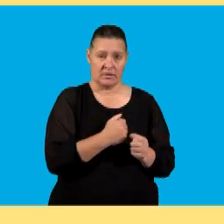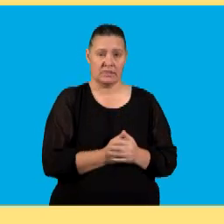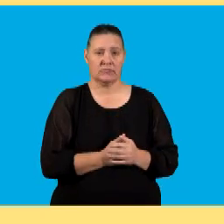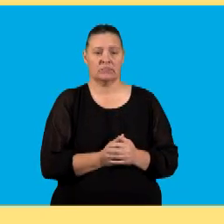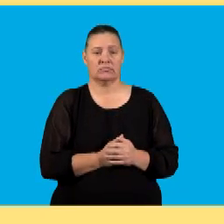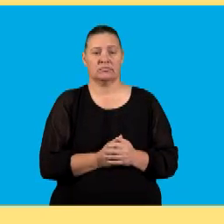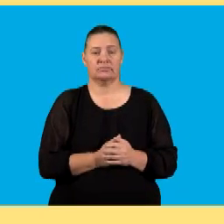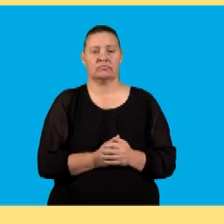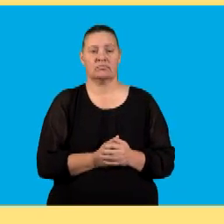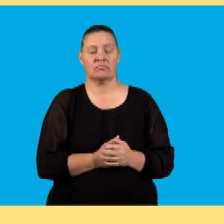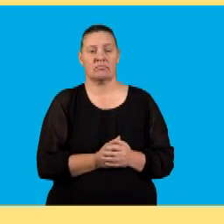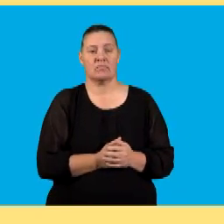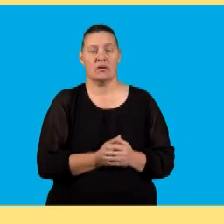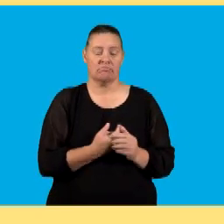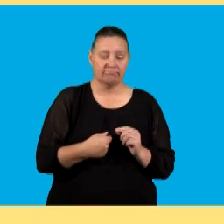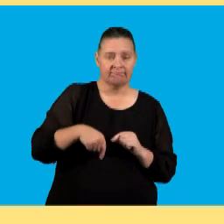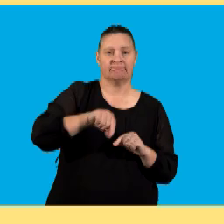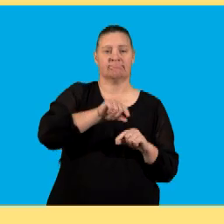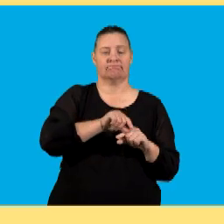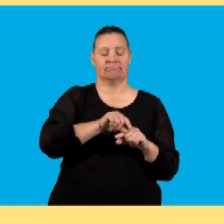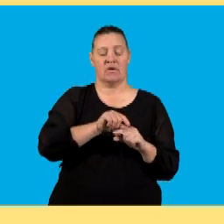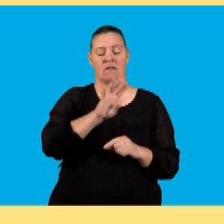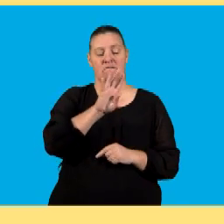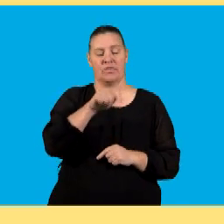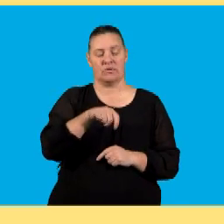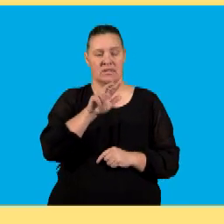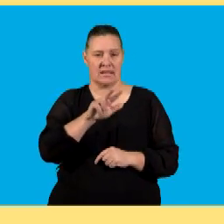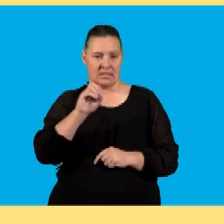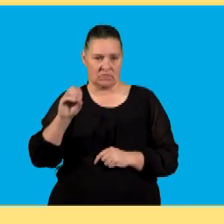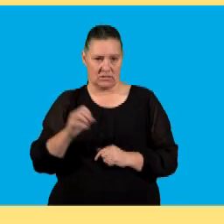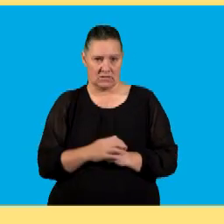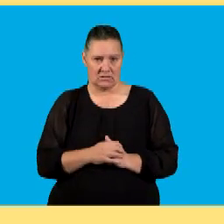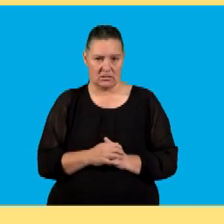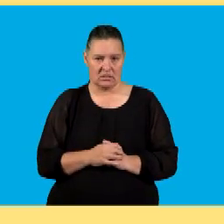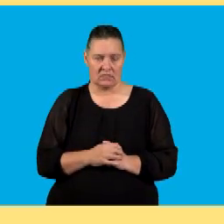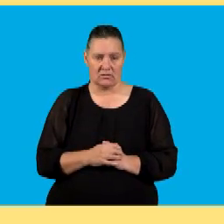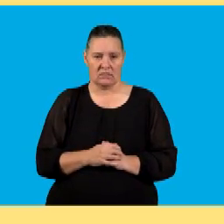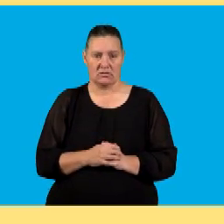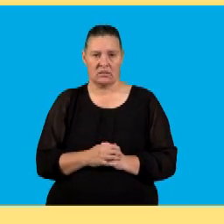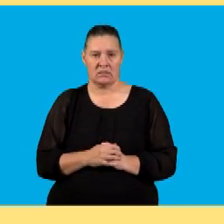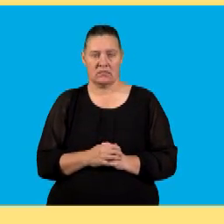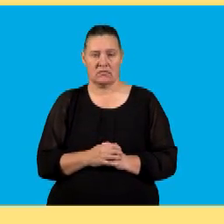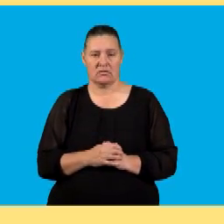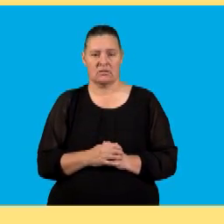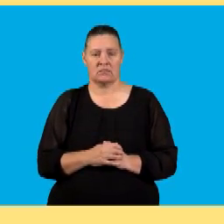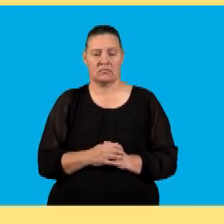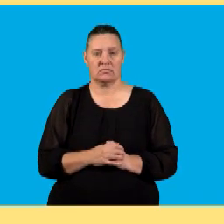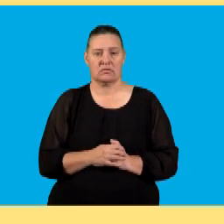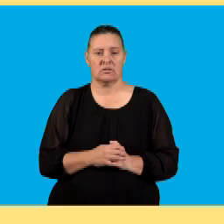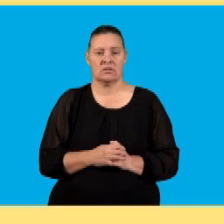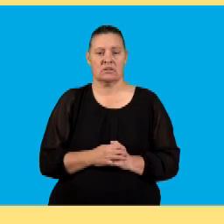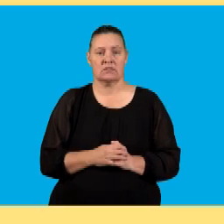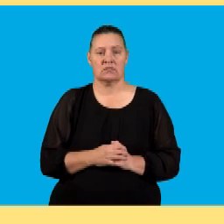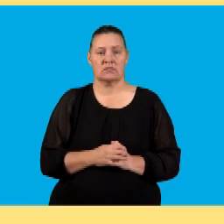two, it will then increase by 4,800. So my increment therefore